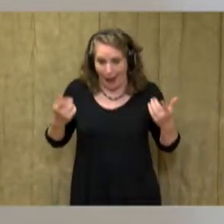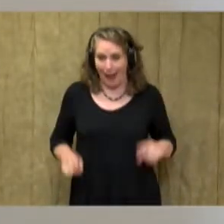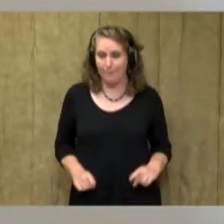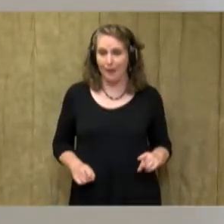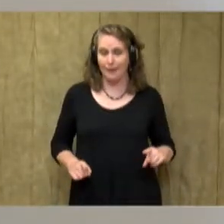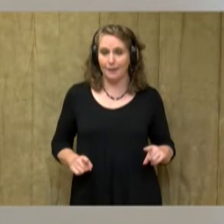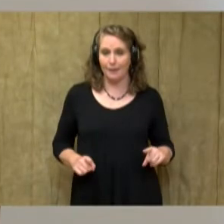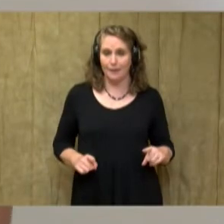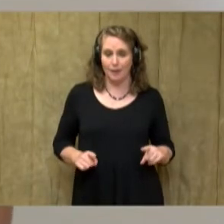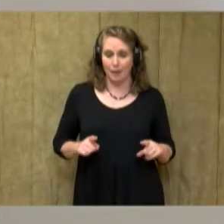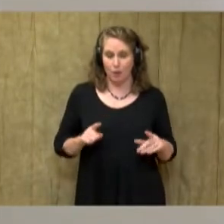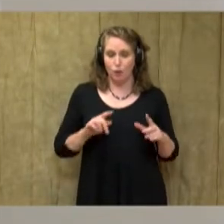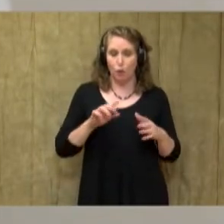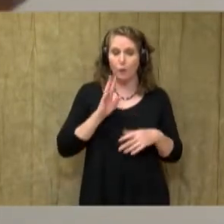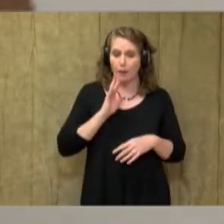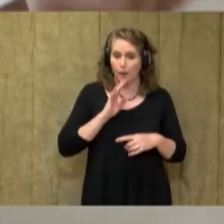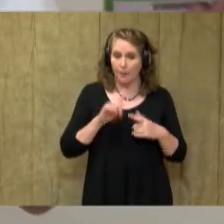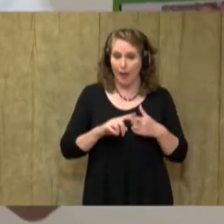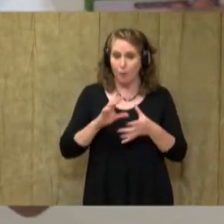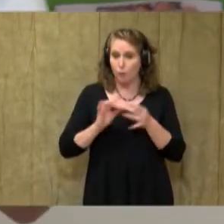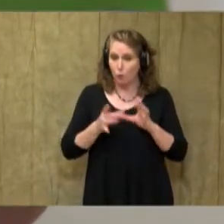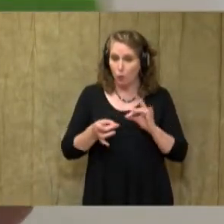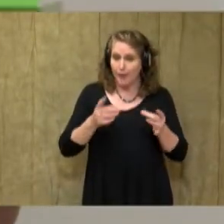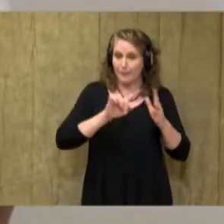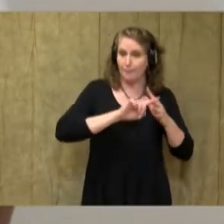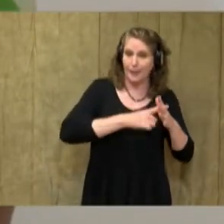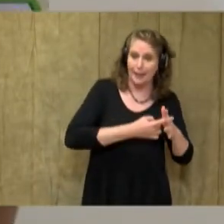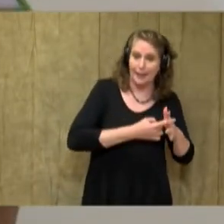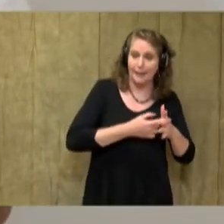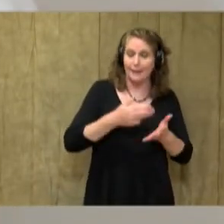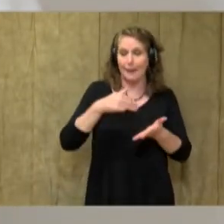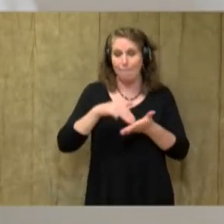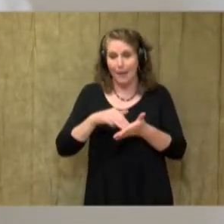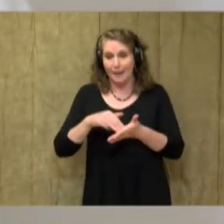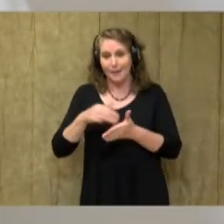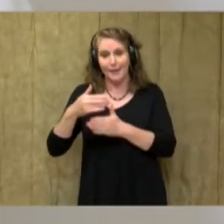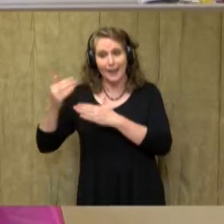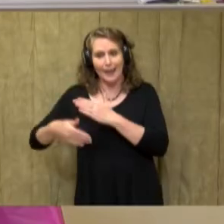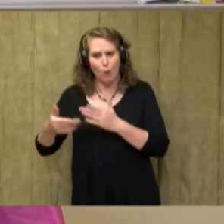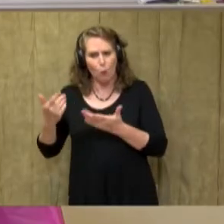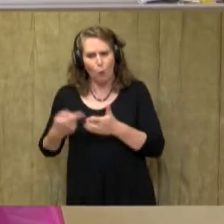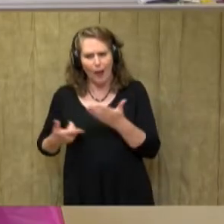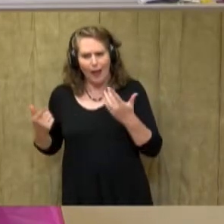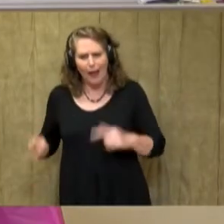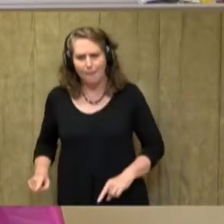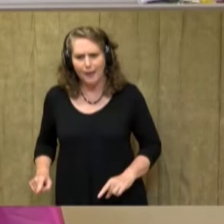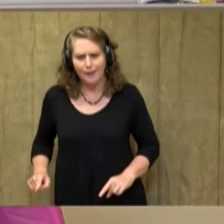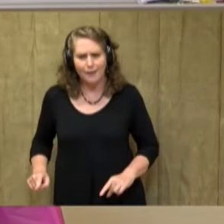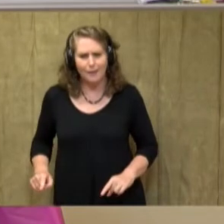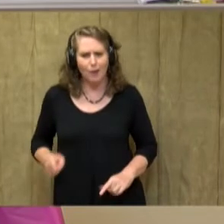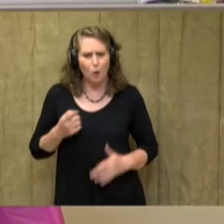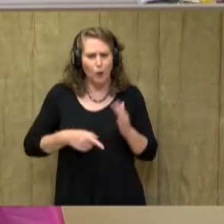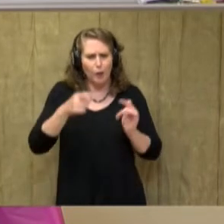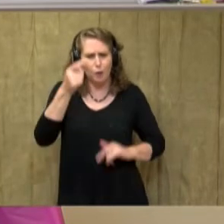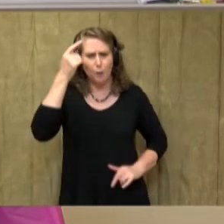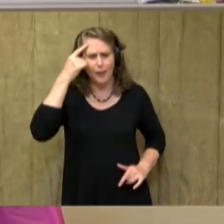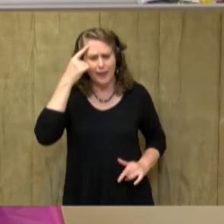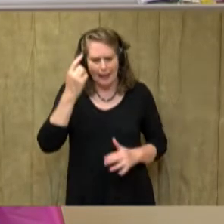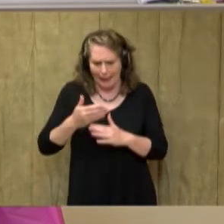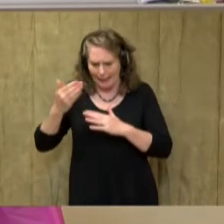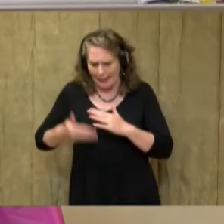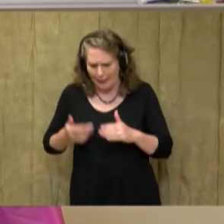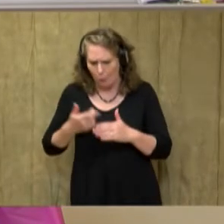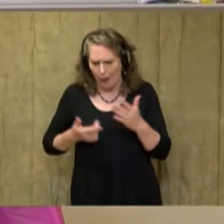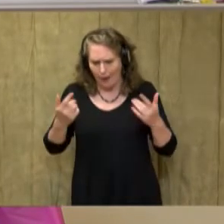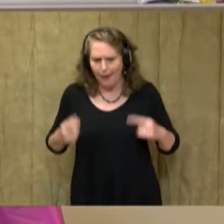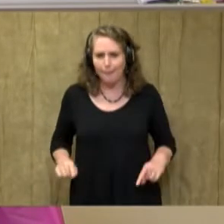of gone through the beginning and the middle. What happens at the end? Okay, what do you guys think? What happens at the end